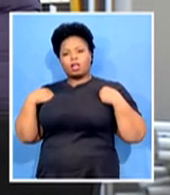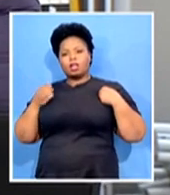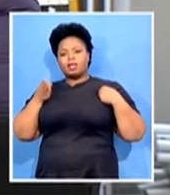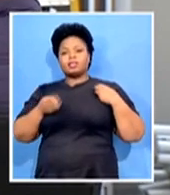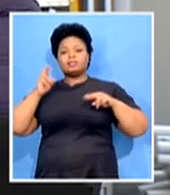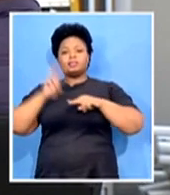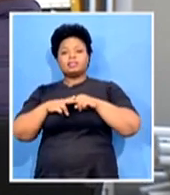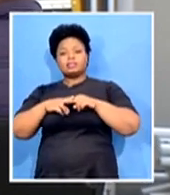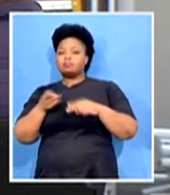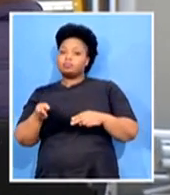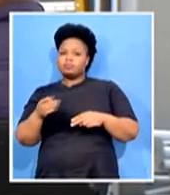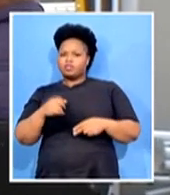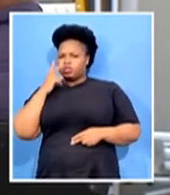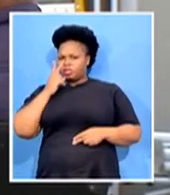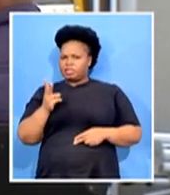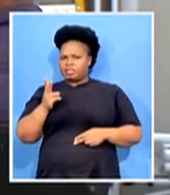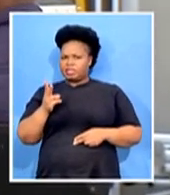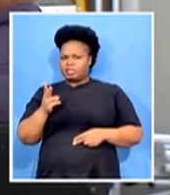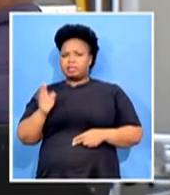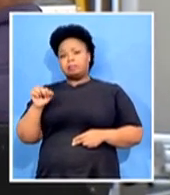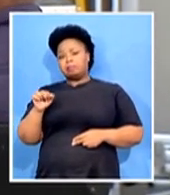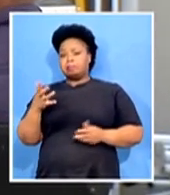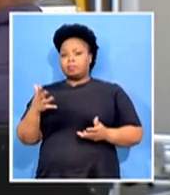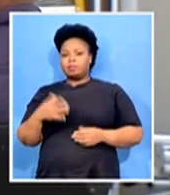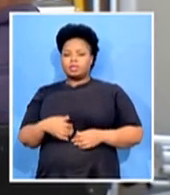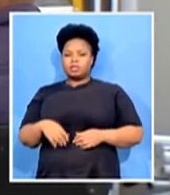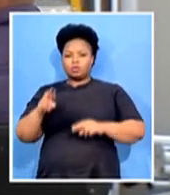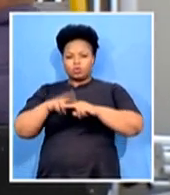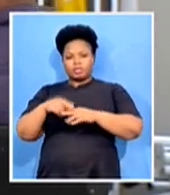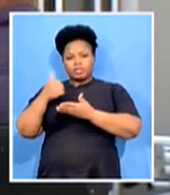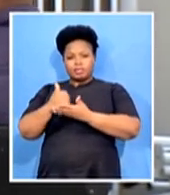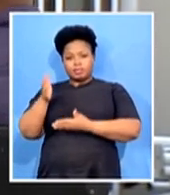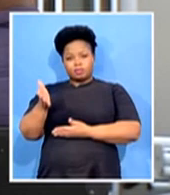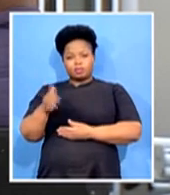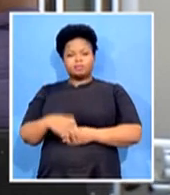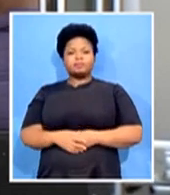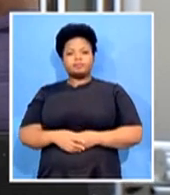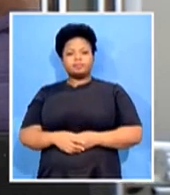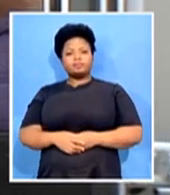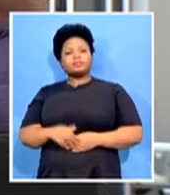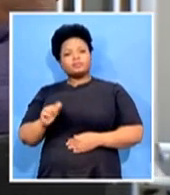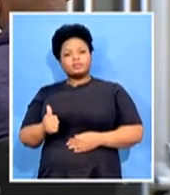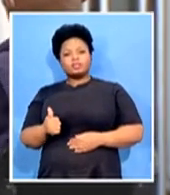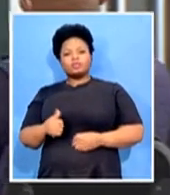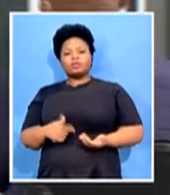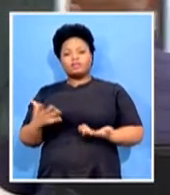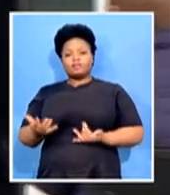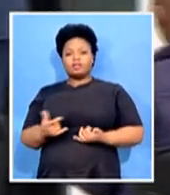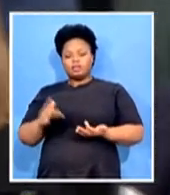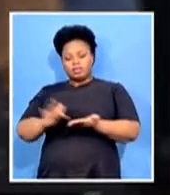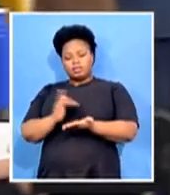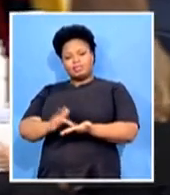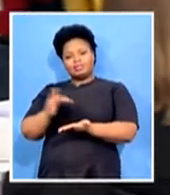but you'll have a seat over there. We have tablets at each vaccine station where your details will be checked